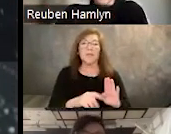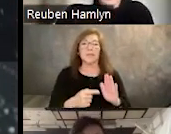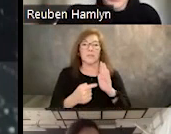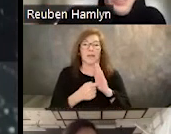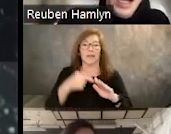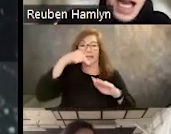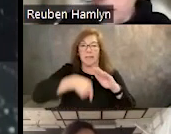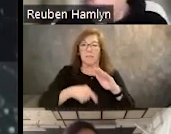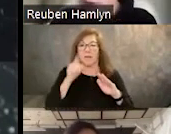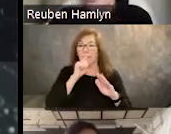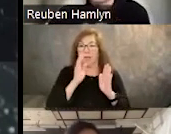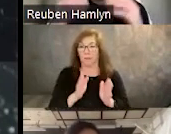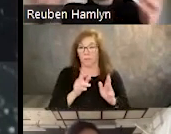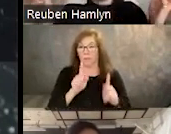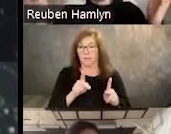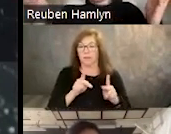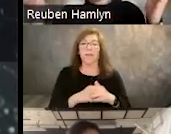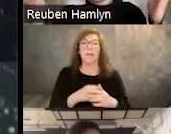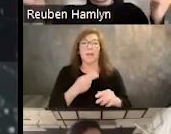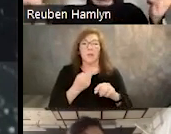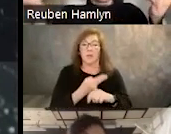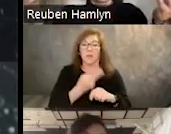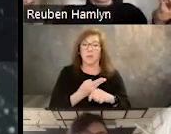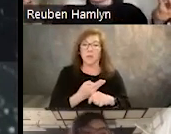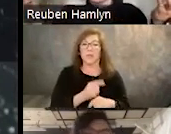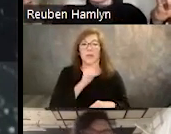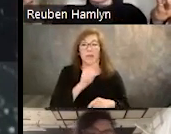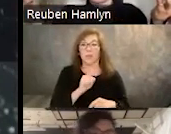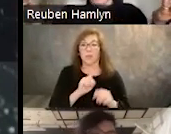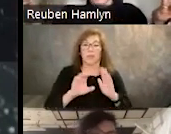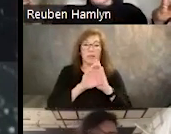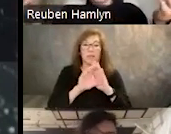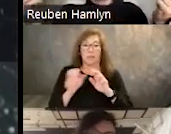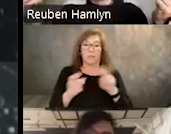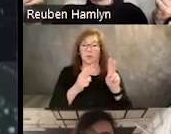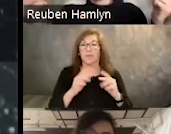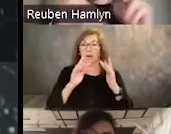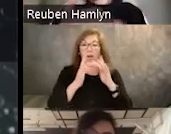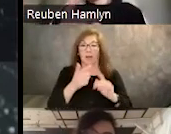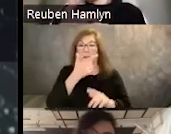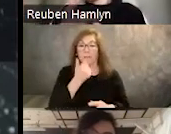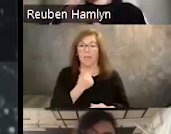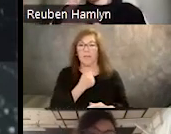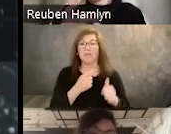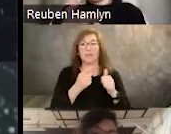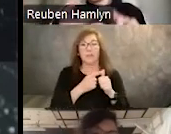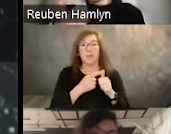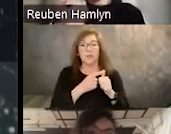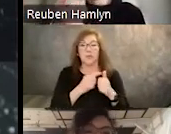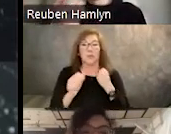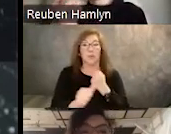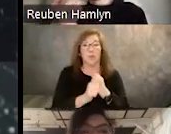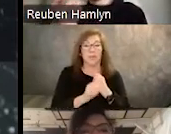deepfaker. However, of course, we couldn't use the actual imagery he posted online because first of all, we would risk